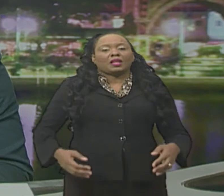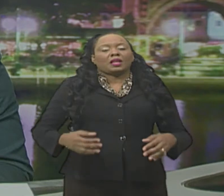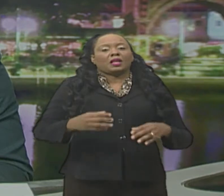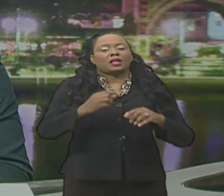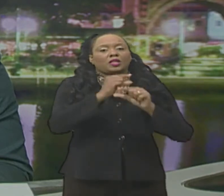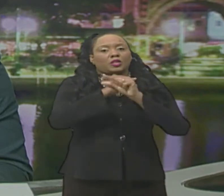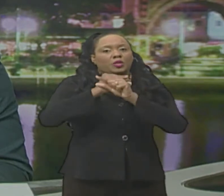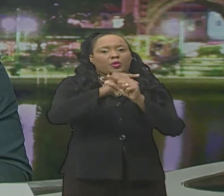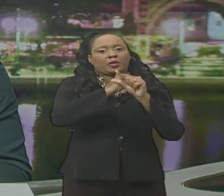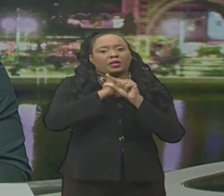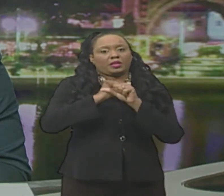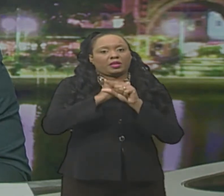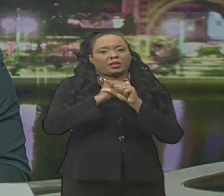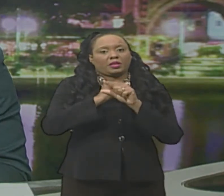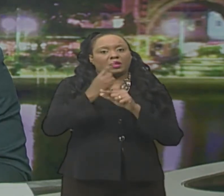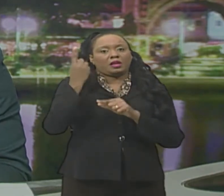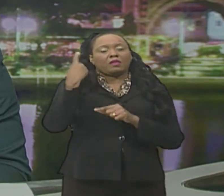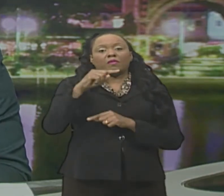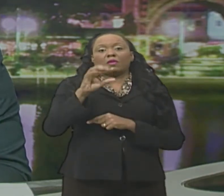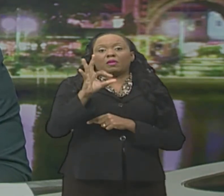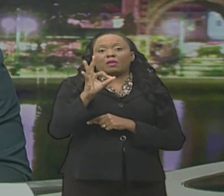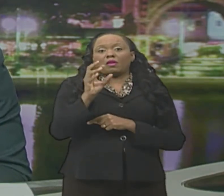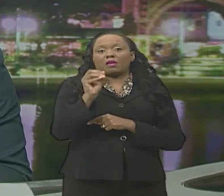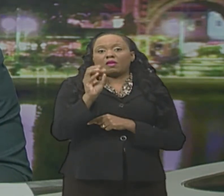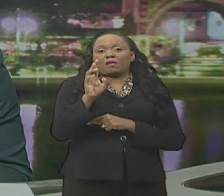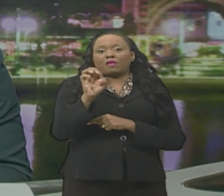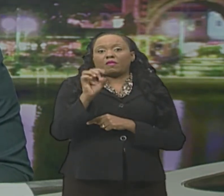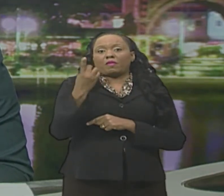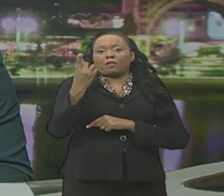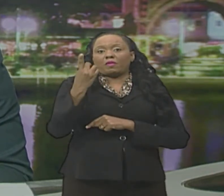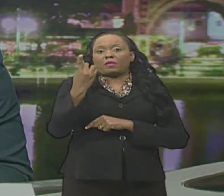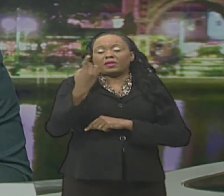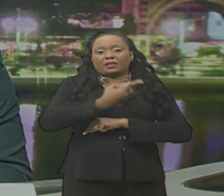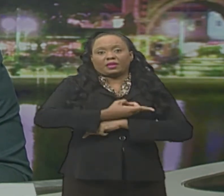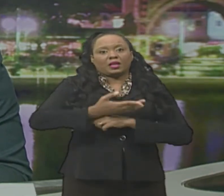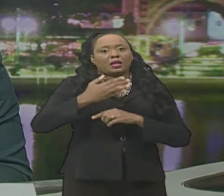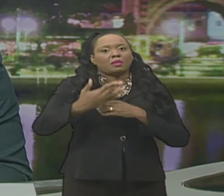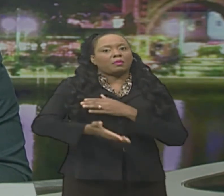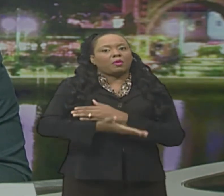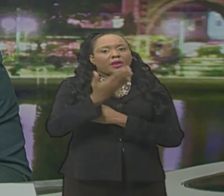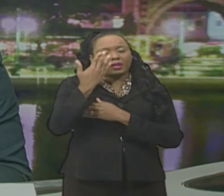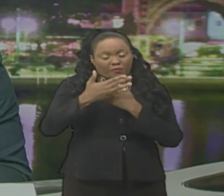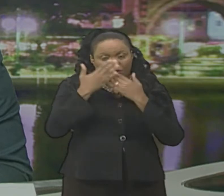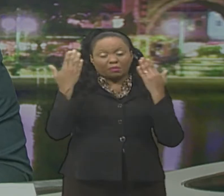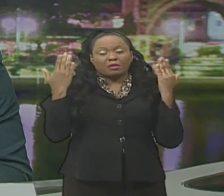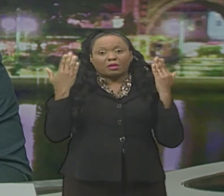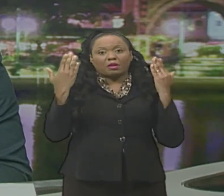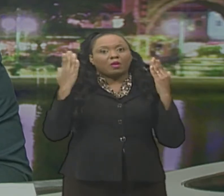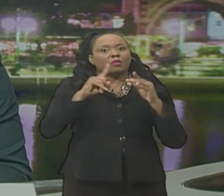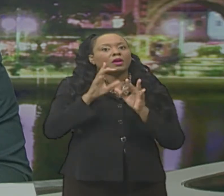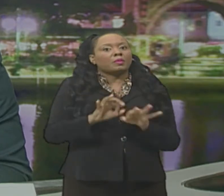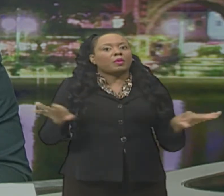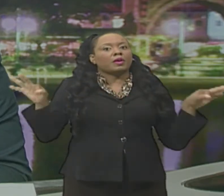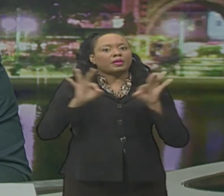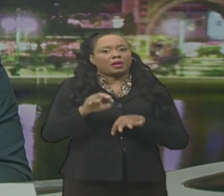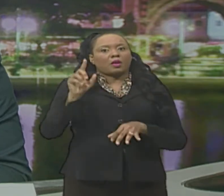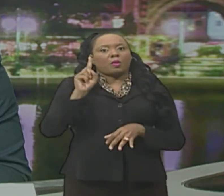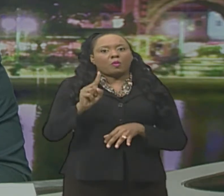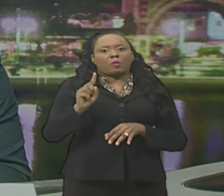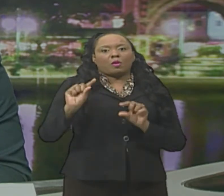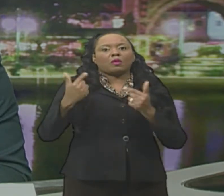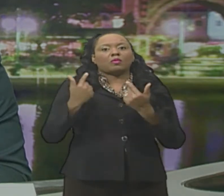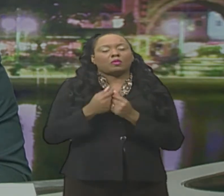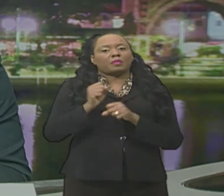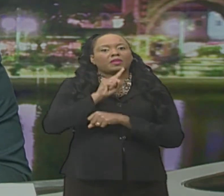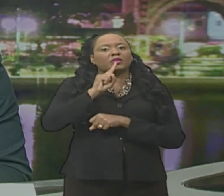Security for the 4-day morning jam is at the top of the list for many revelers, and at least one band has introduced a novel measure to ensure the